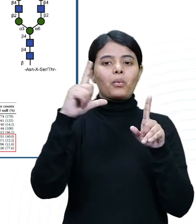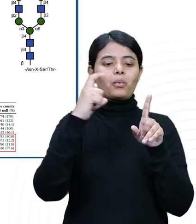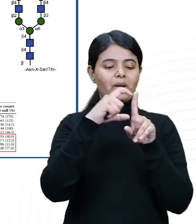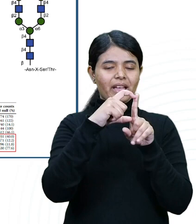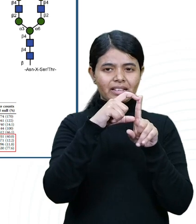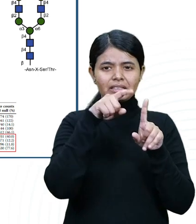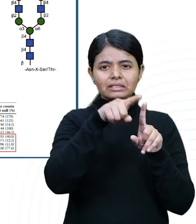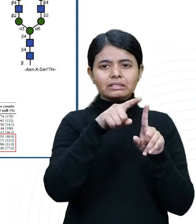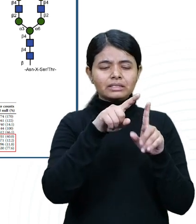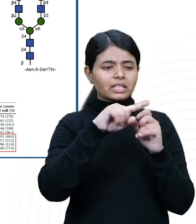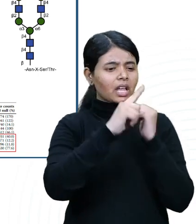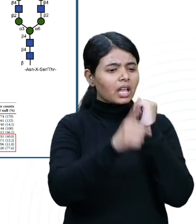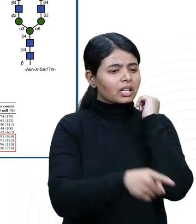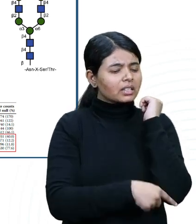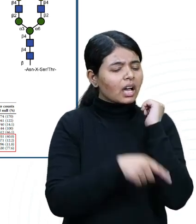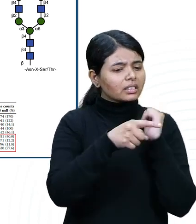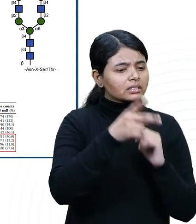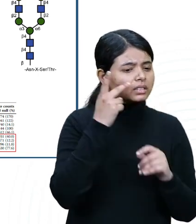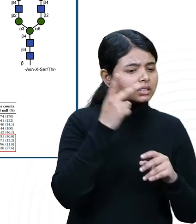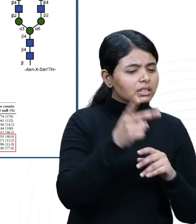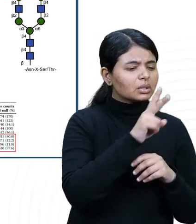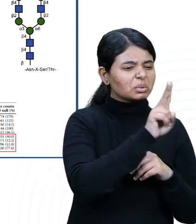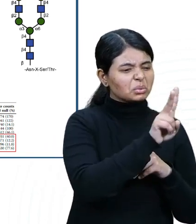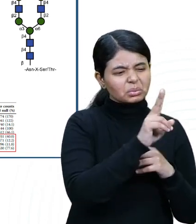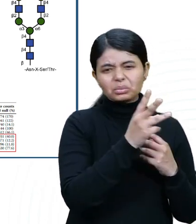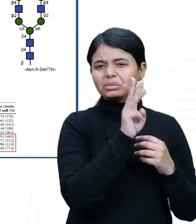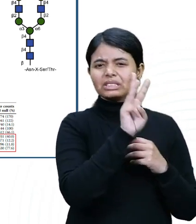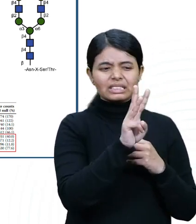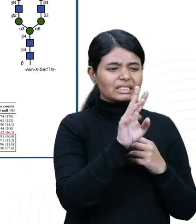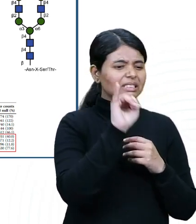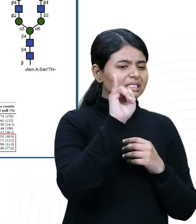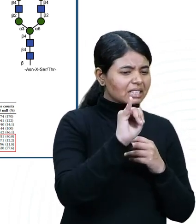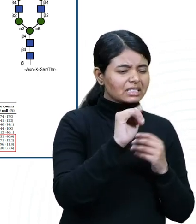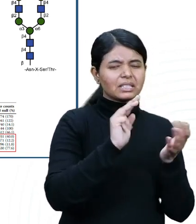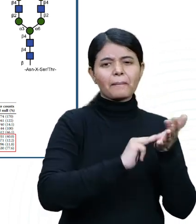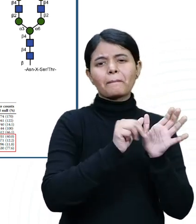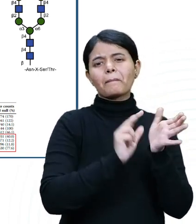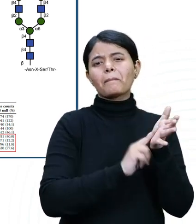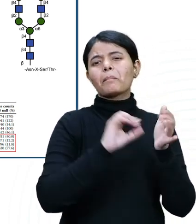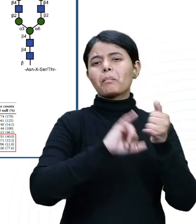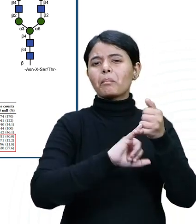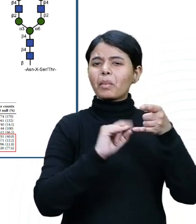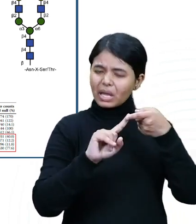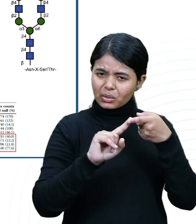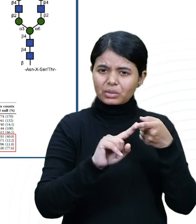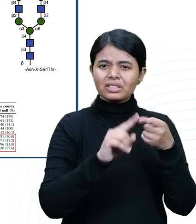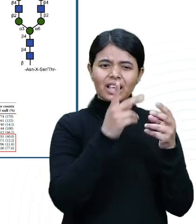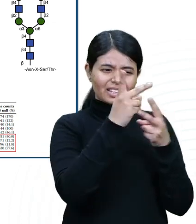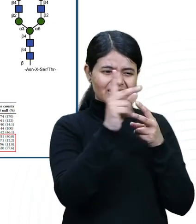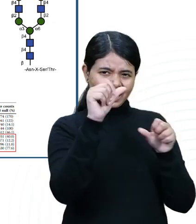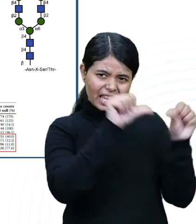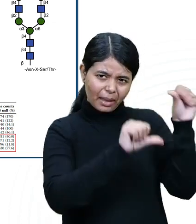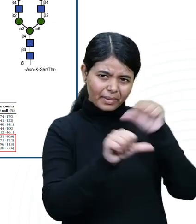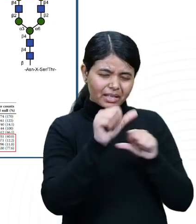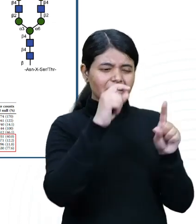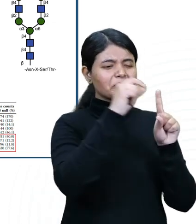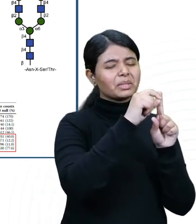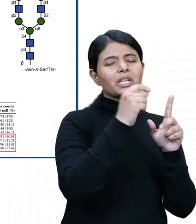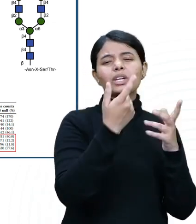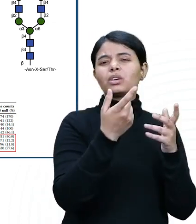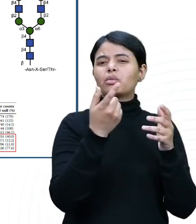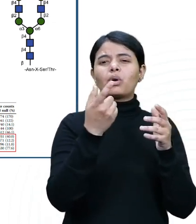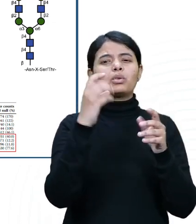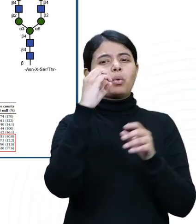6 substituted galactose and 4 substituted glucanac means polylactic repeats because it's beta 1,4 glucanac, beta